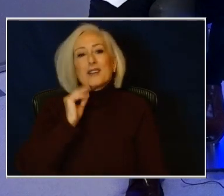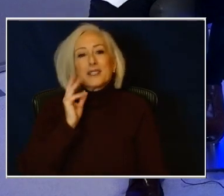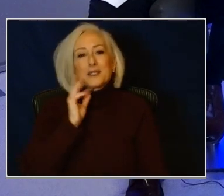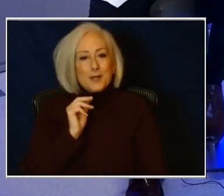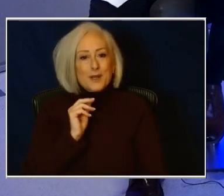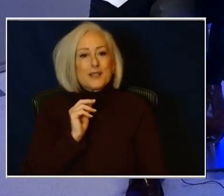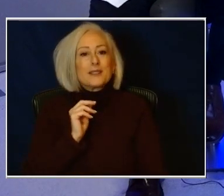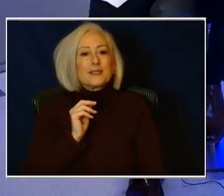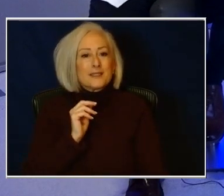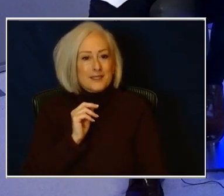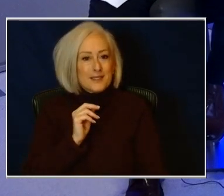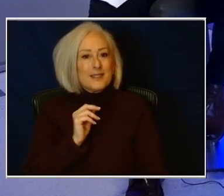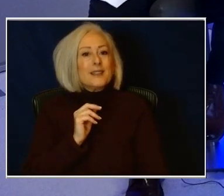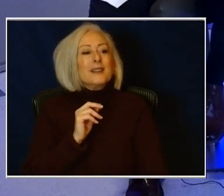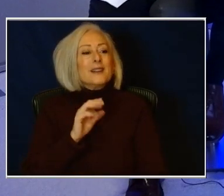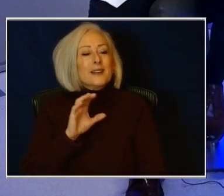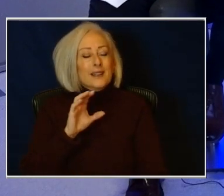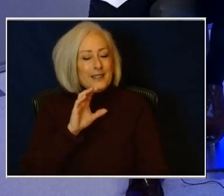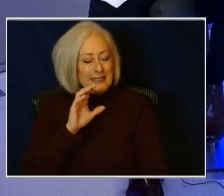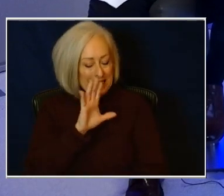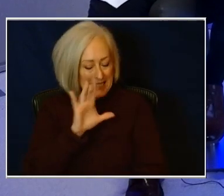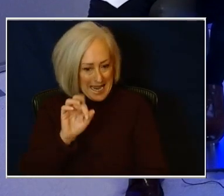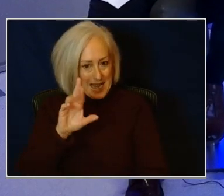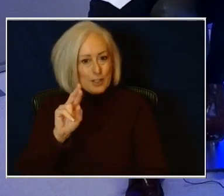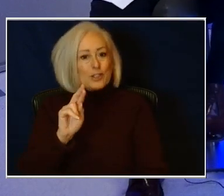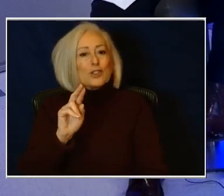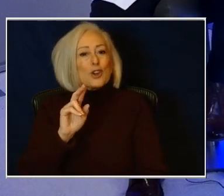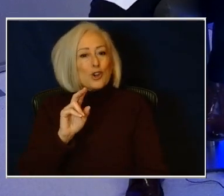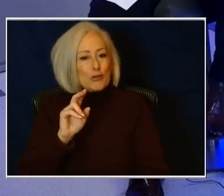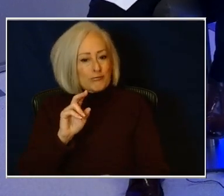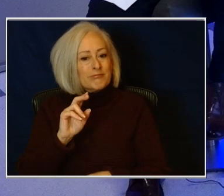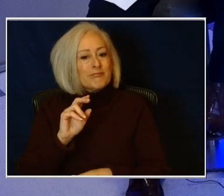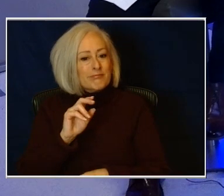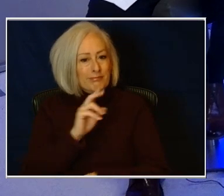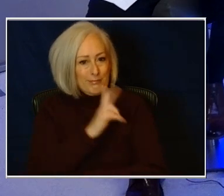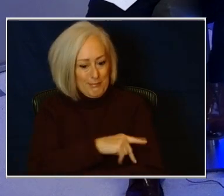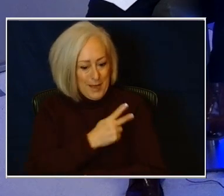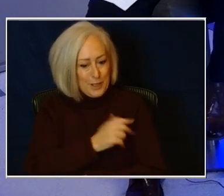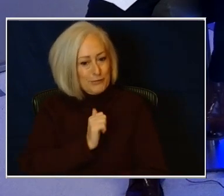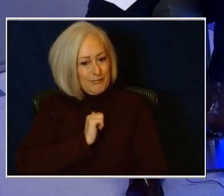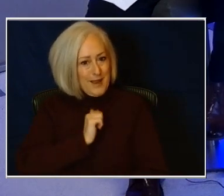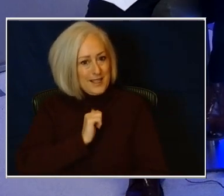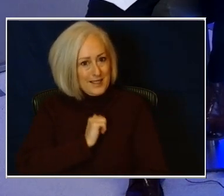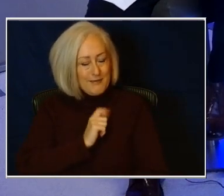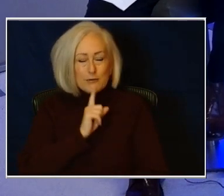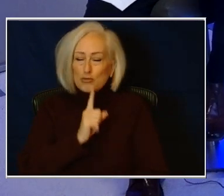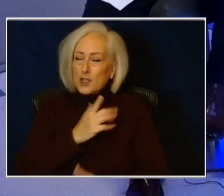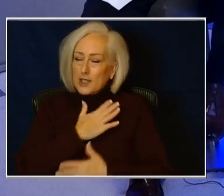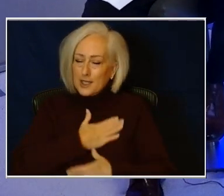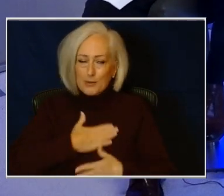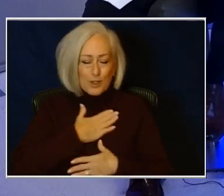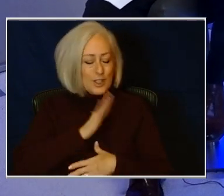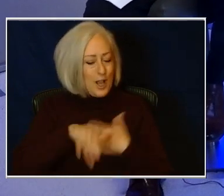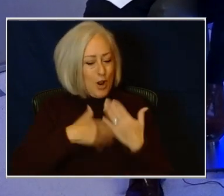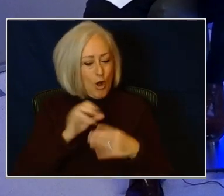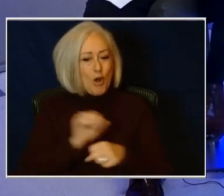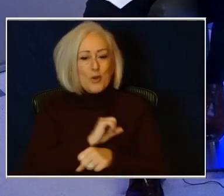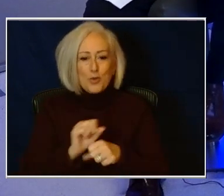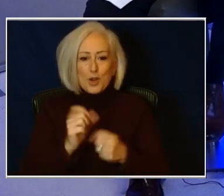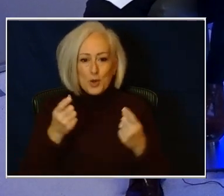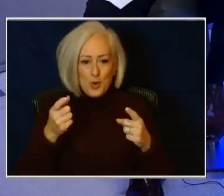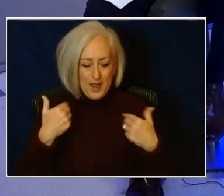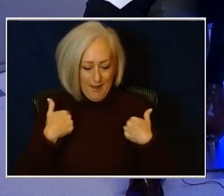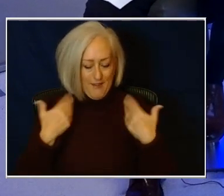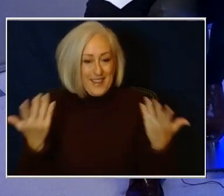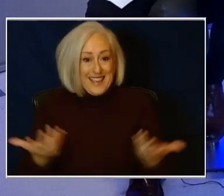from the great work that this program's done, I can't tell you how much I appreciate that this is right here in our hometown. So, hey, we put up a